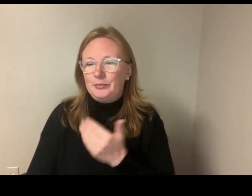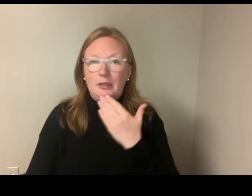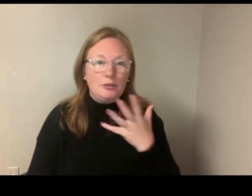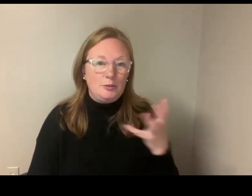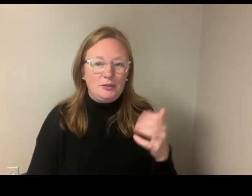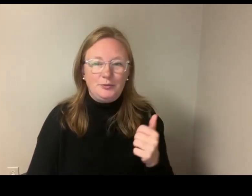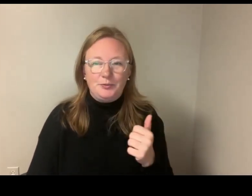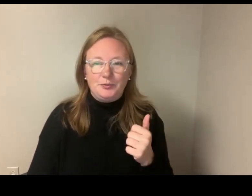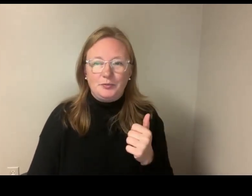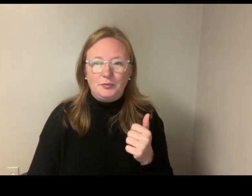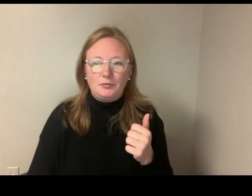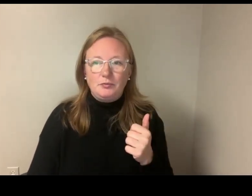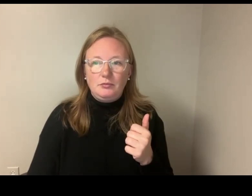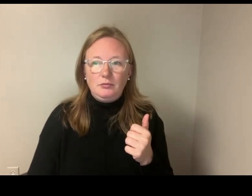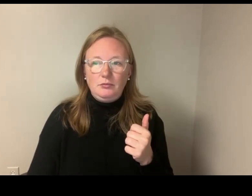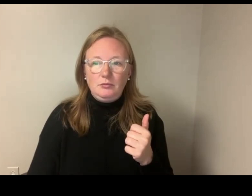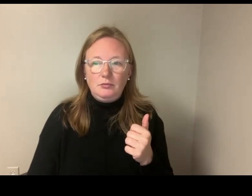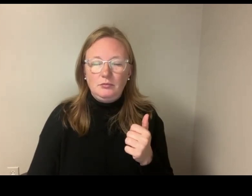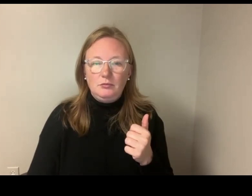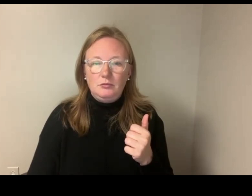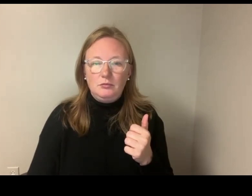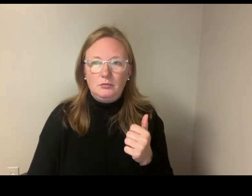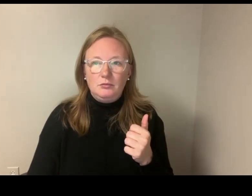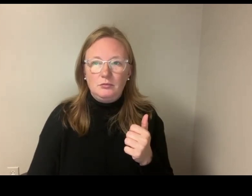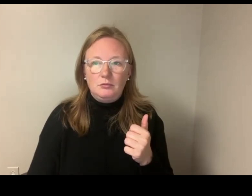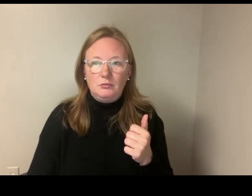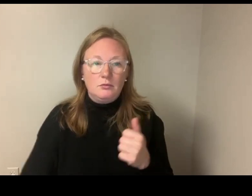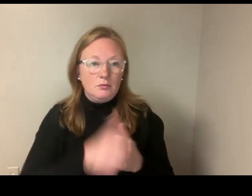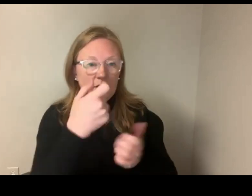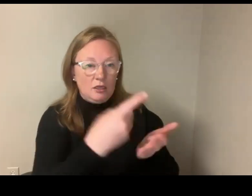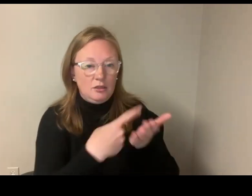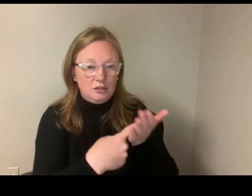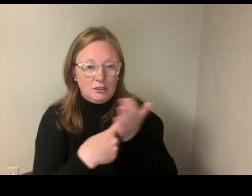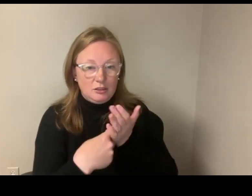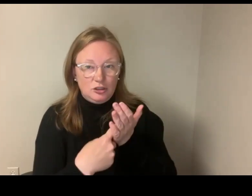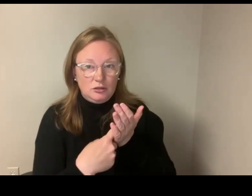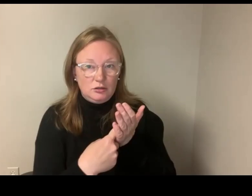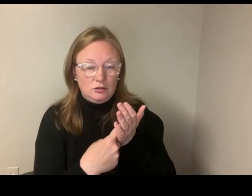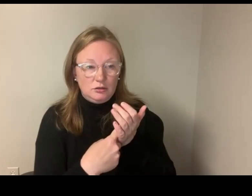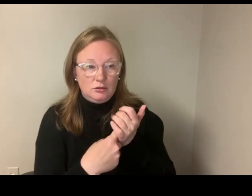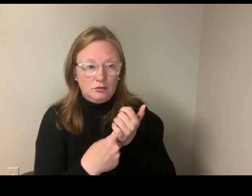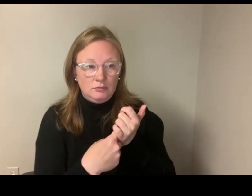much. Thank you. Any other discussion?